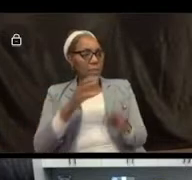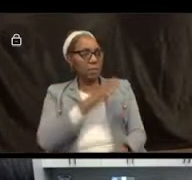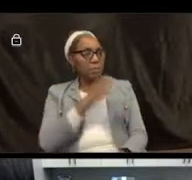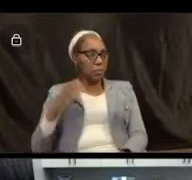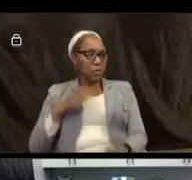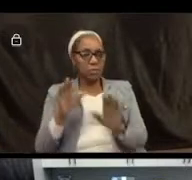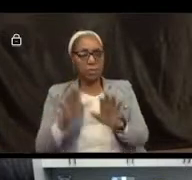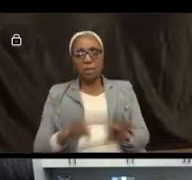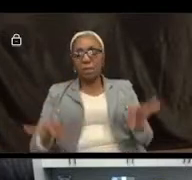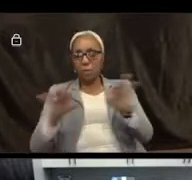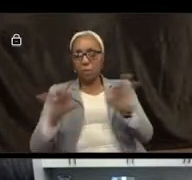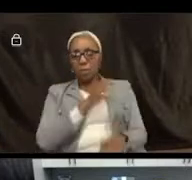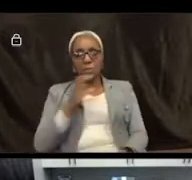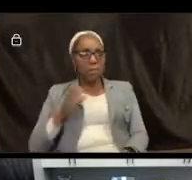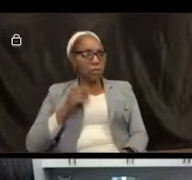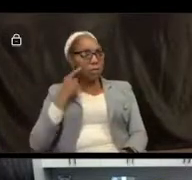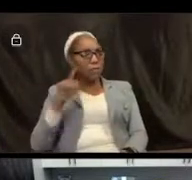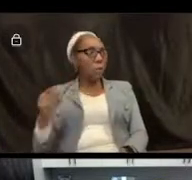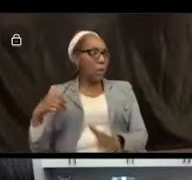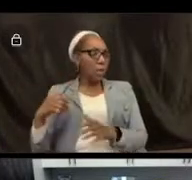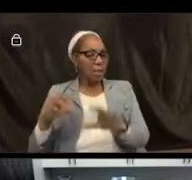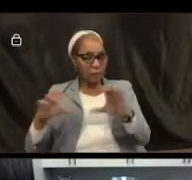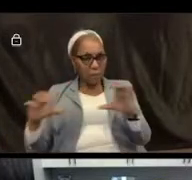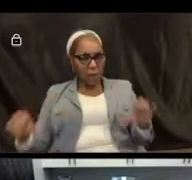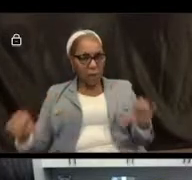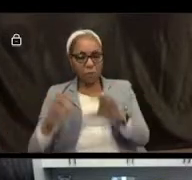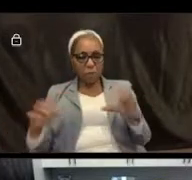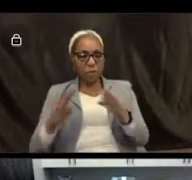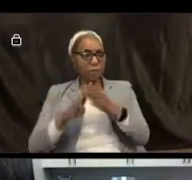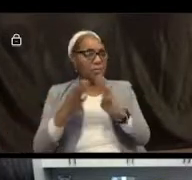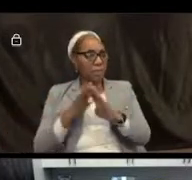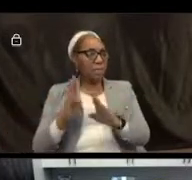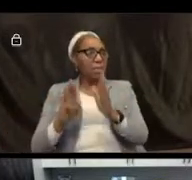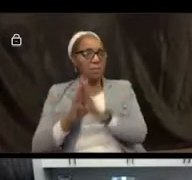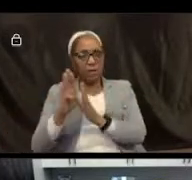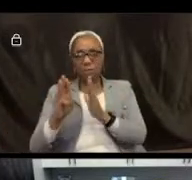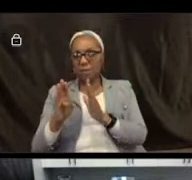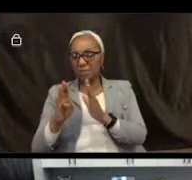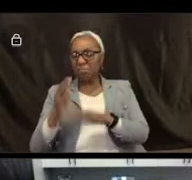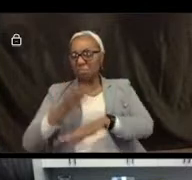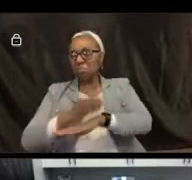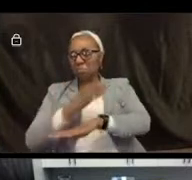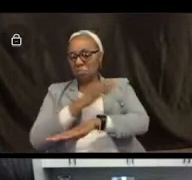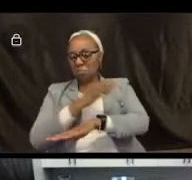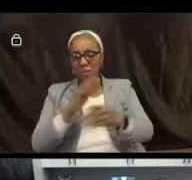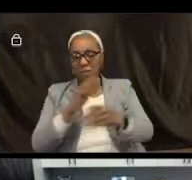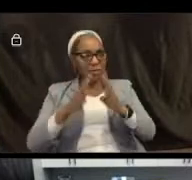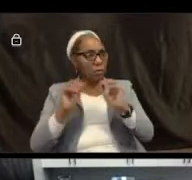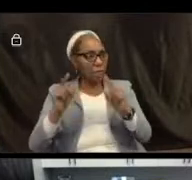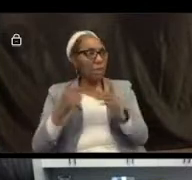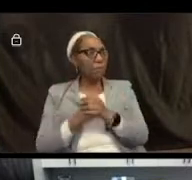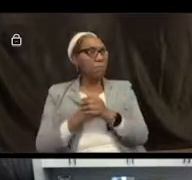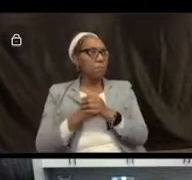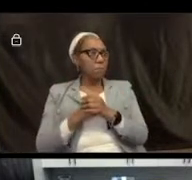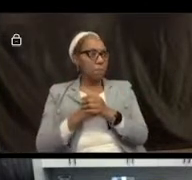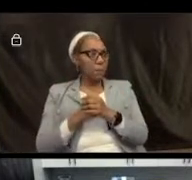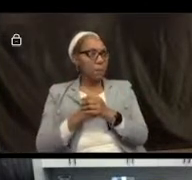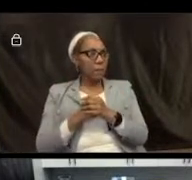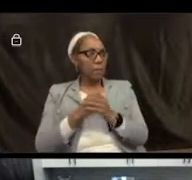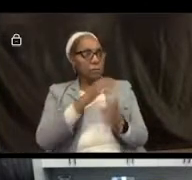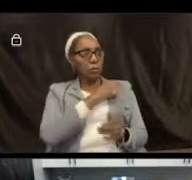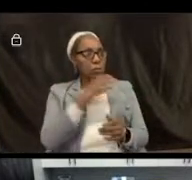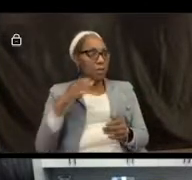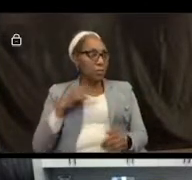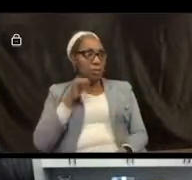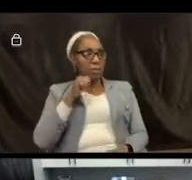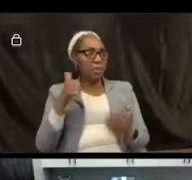vital commissions that is needed for the operation of the city, for the development of the city. So we had to come up with a way to do it. So the commission did not